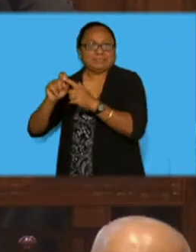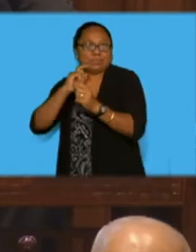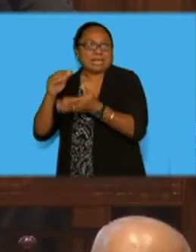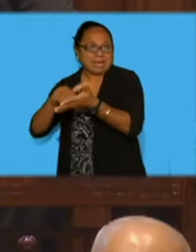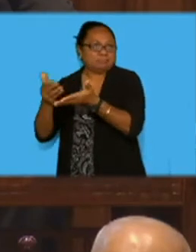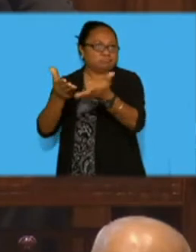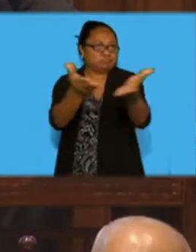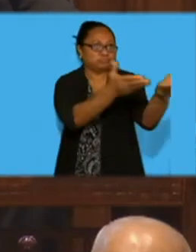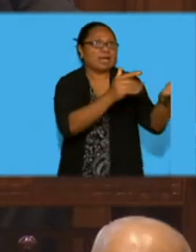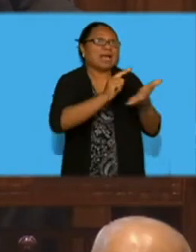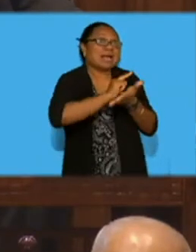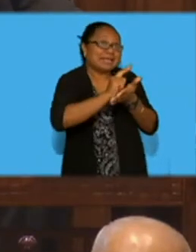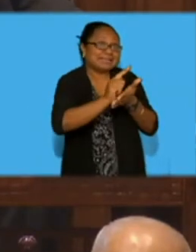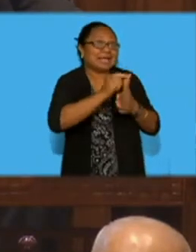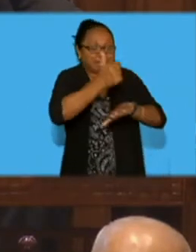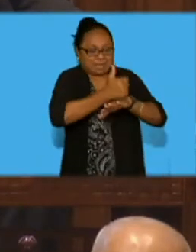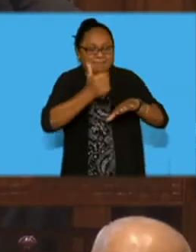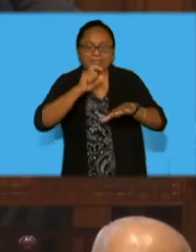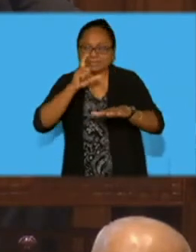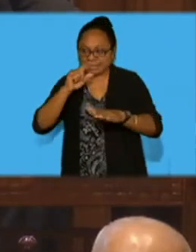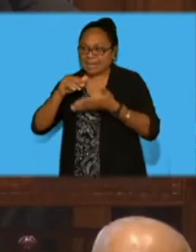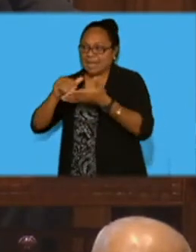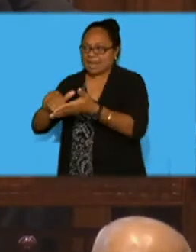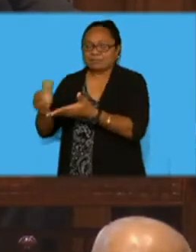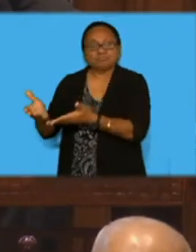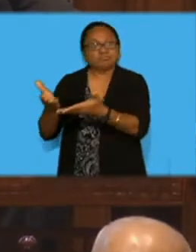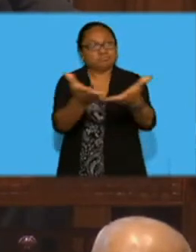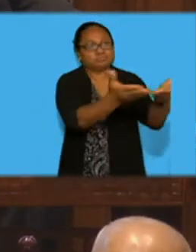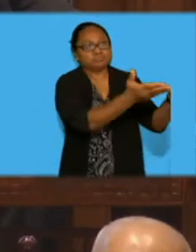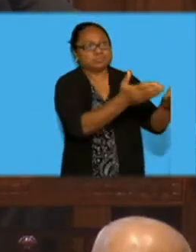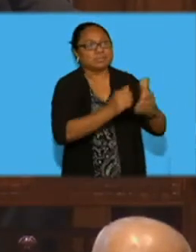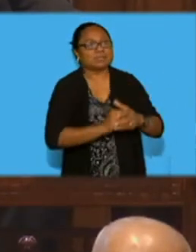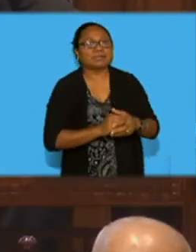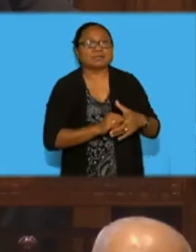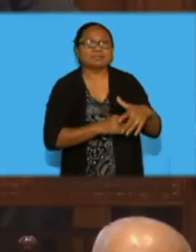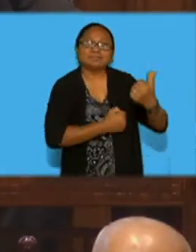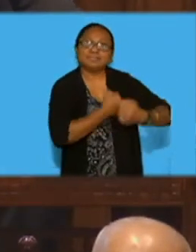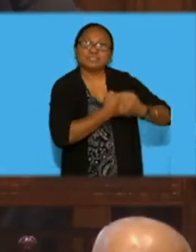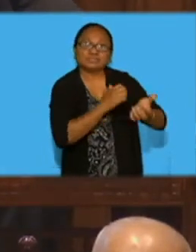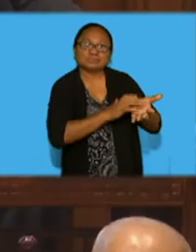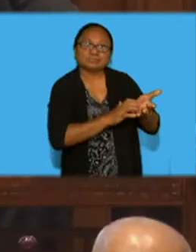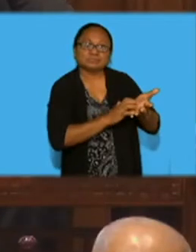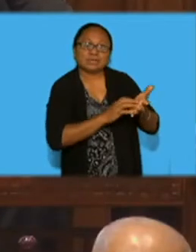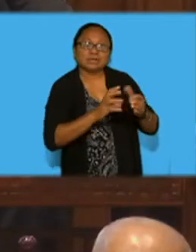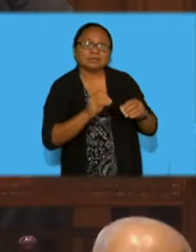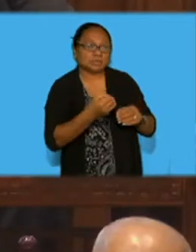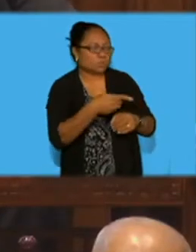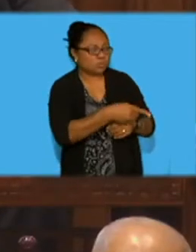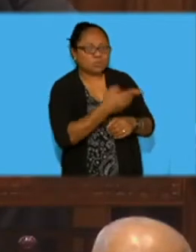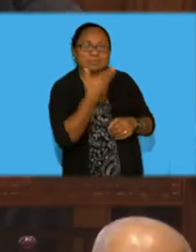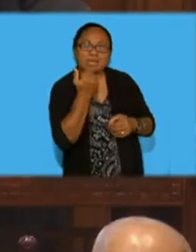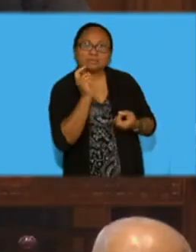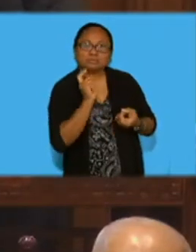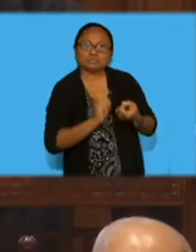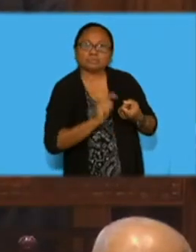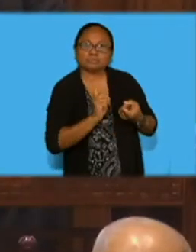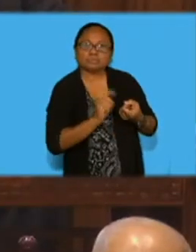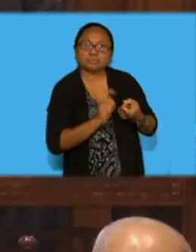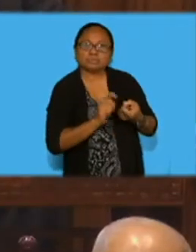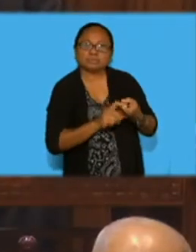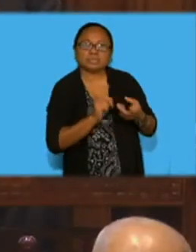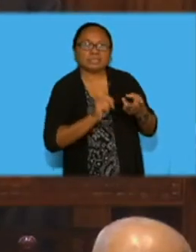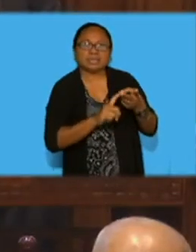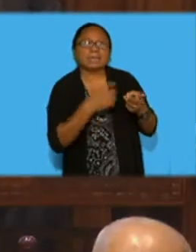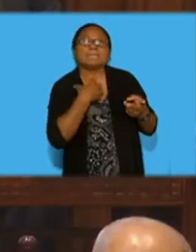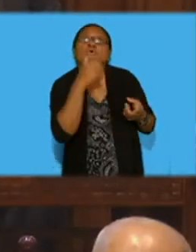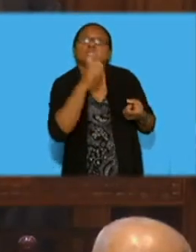child who is visually impaired, Madam Speaker. So, Madam Speaker, again, it is very cost effective, a fraction of the cost of the existing